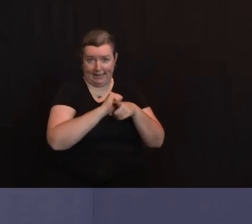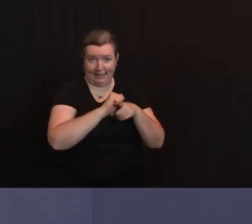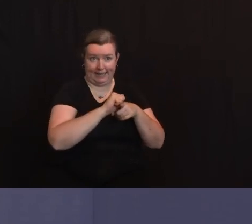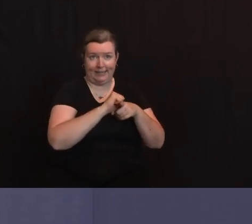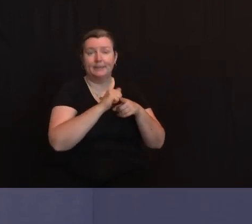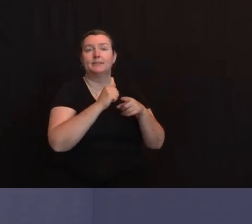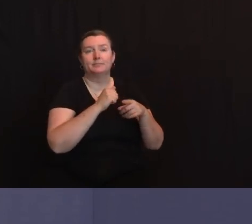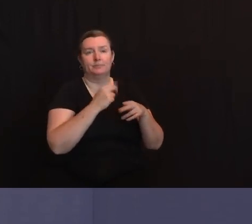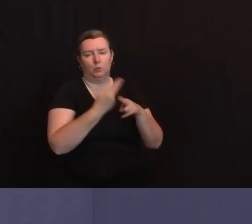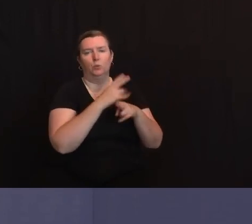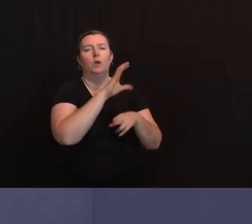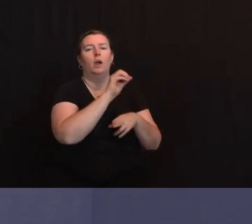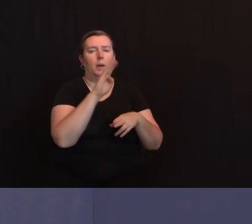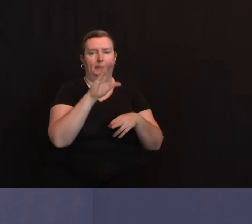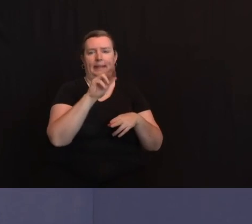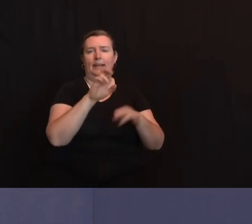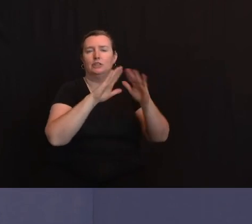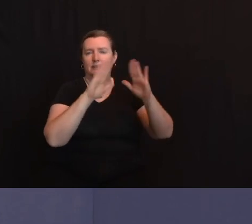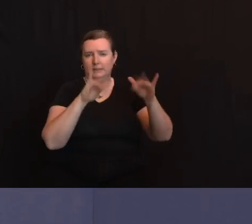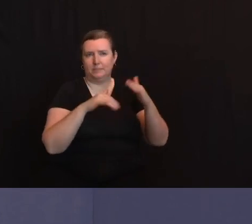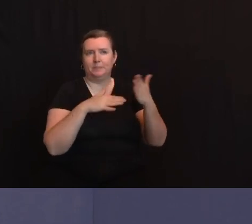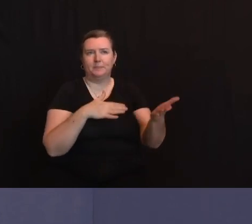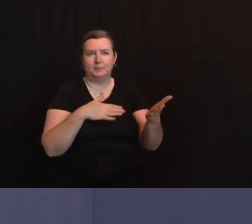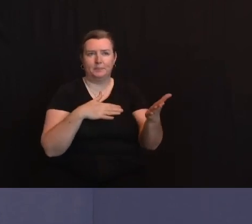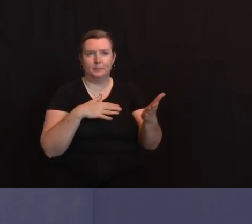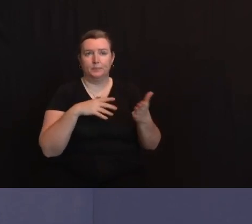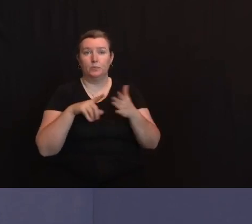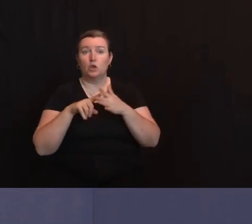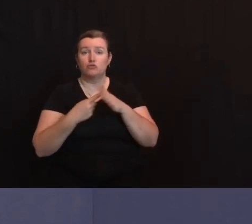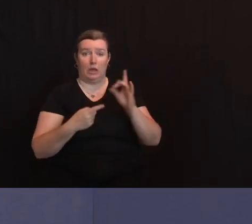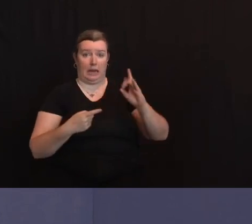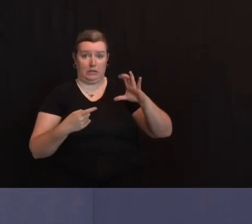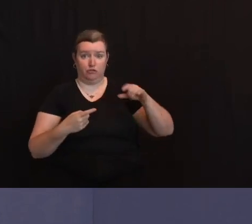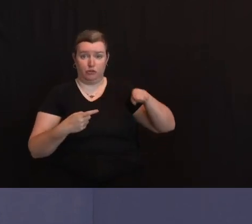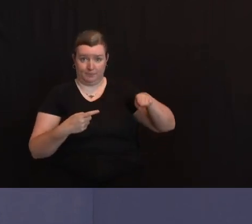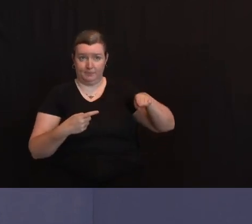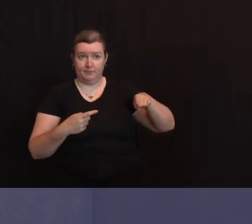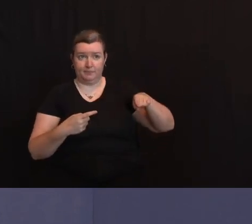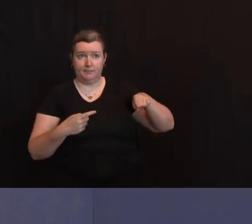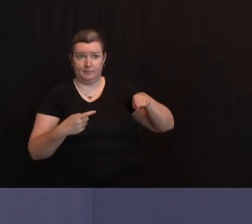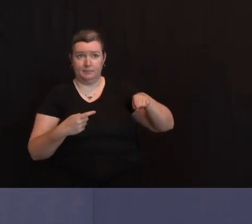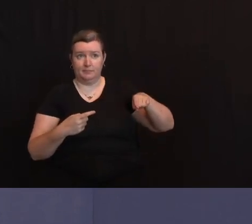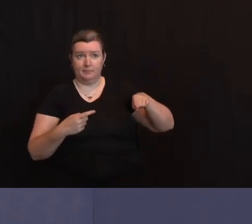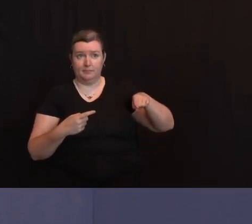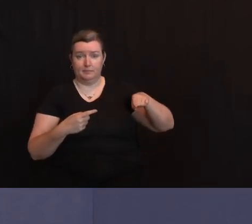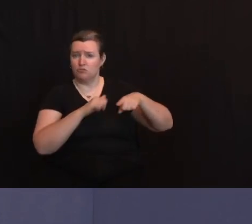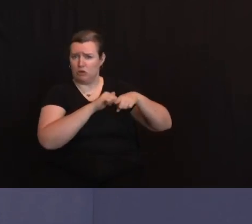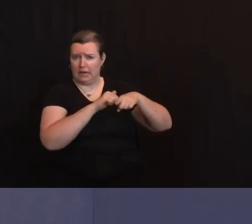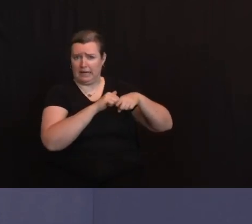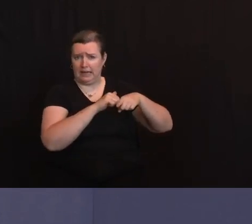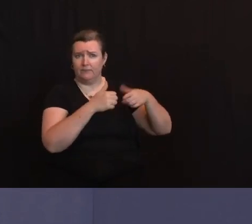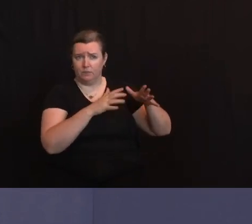the original 800, but some of the original 800 have